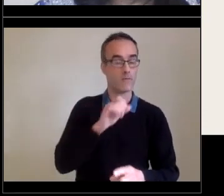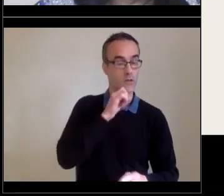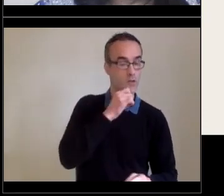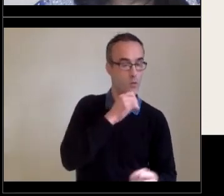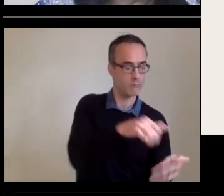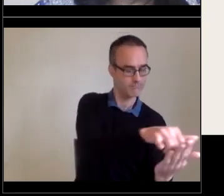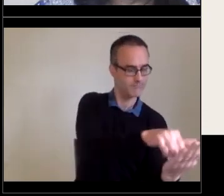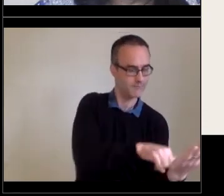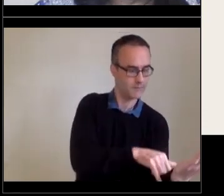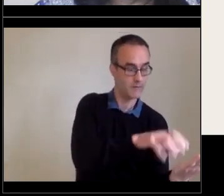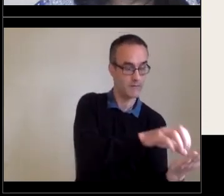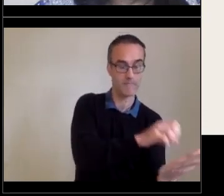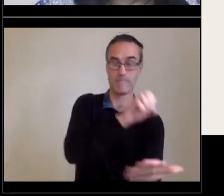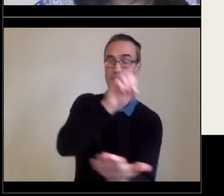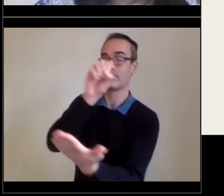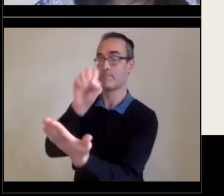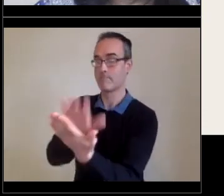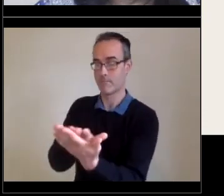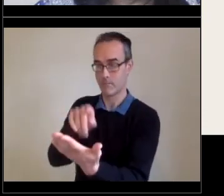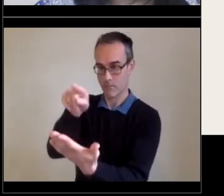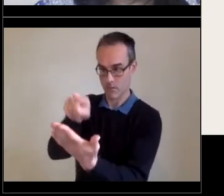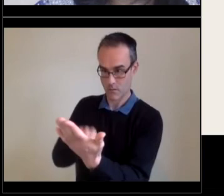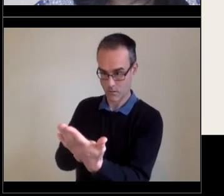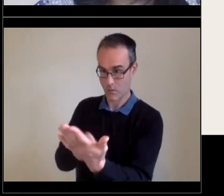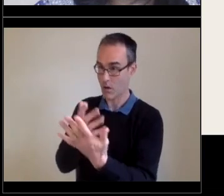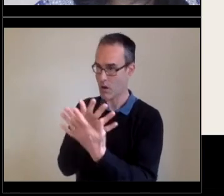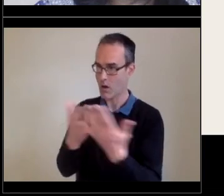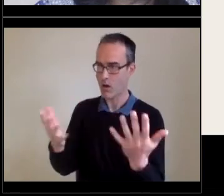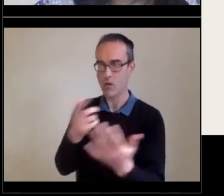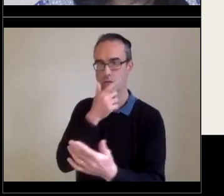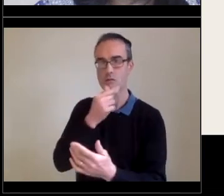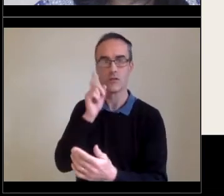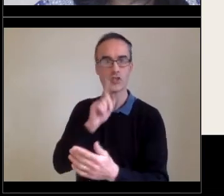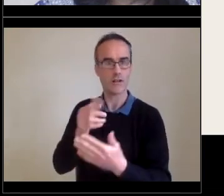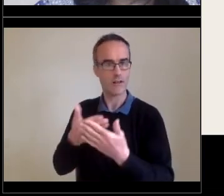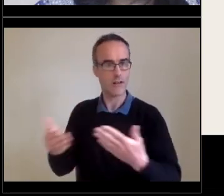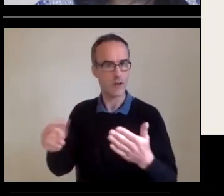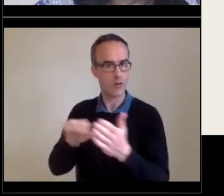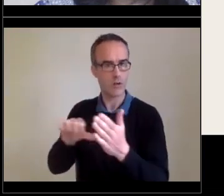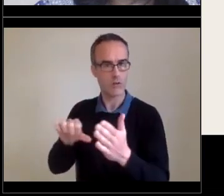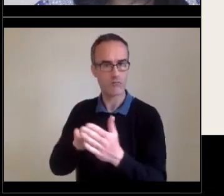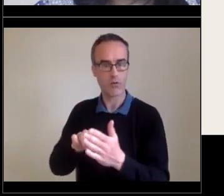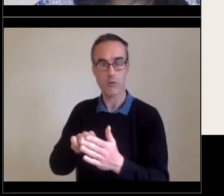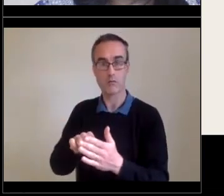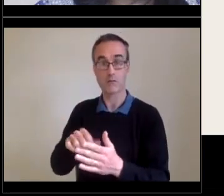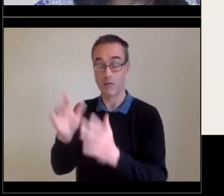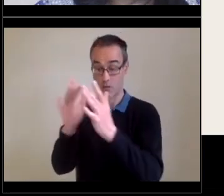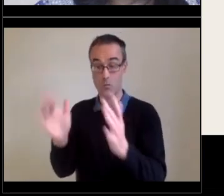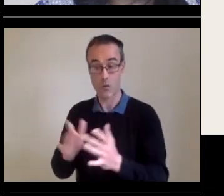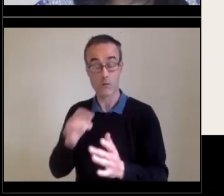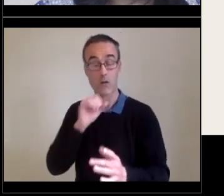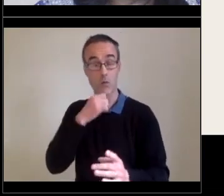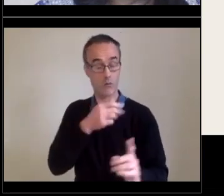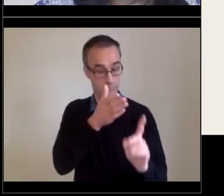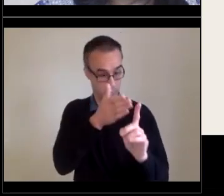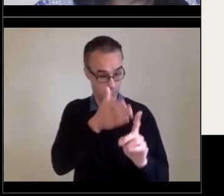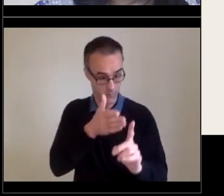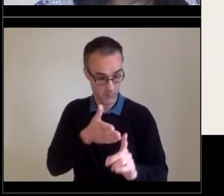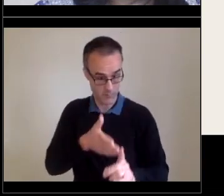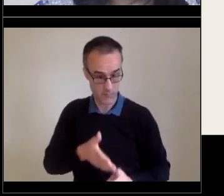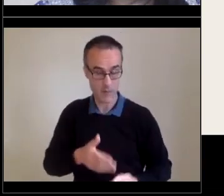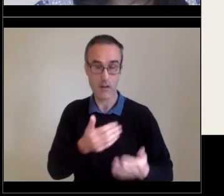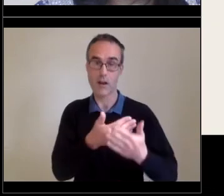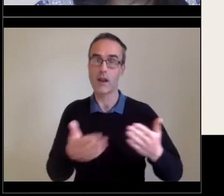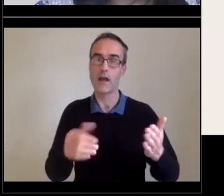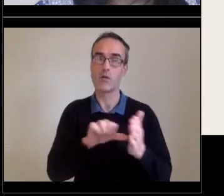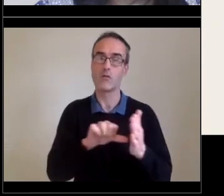You can also look and see whether you might listen informally to find out whether managers or different parts of your organisation maybe are struggling to fill